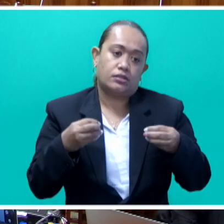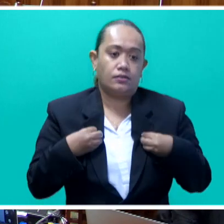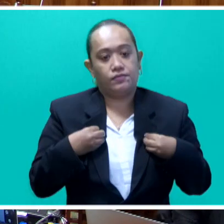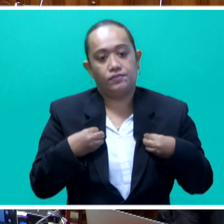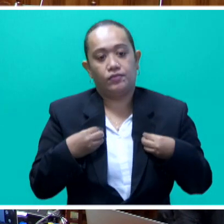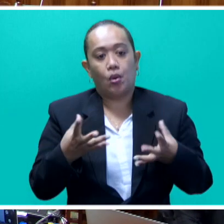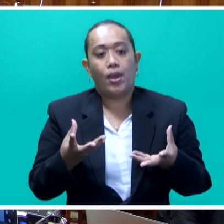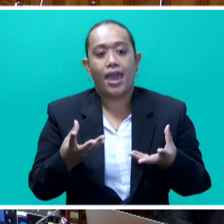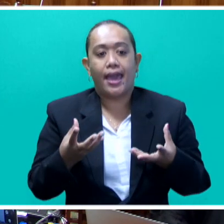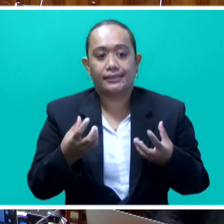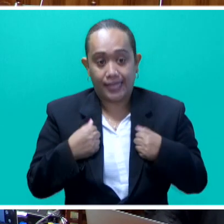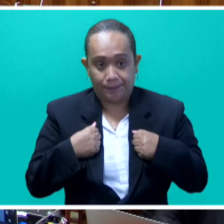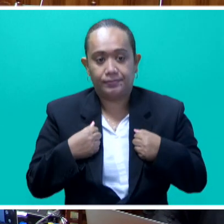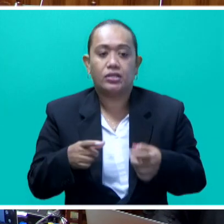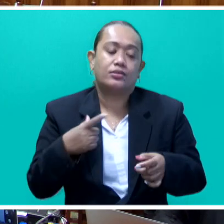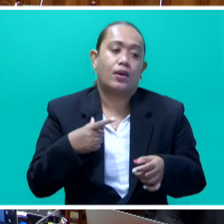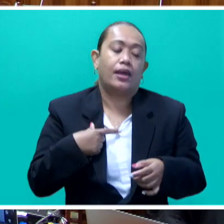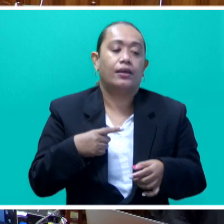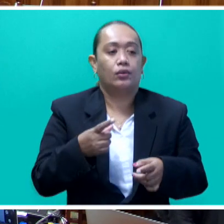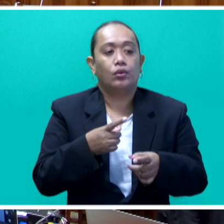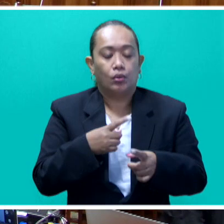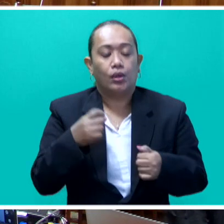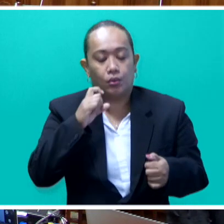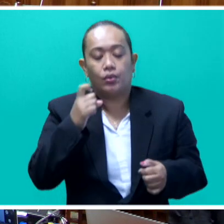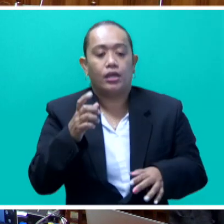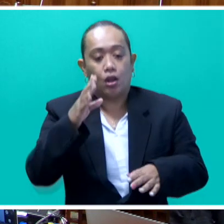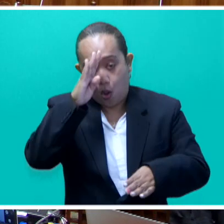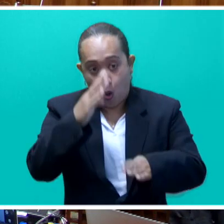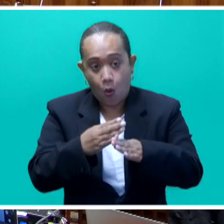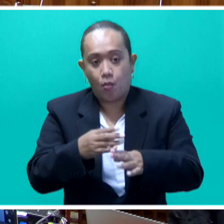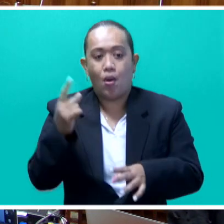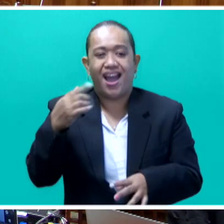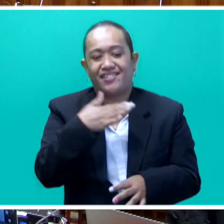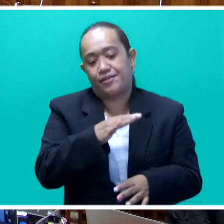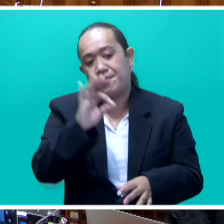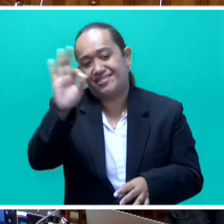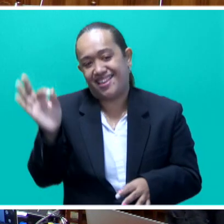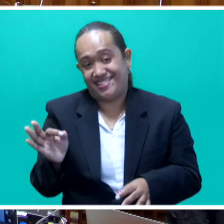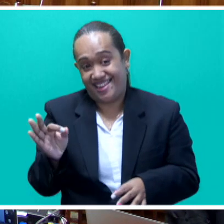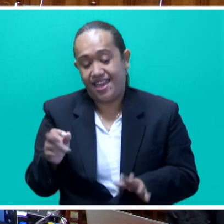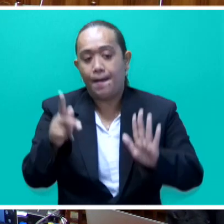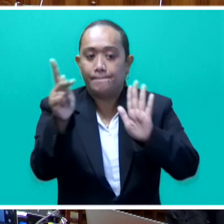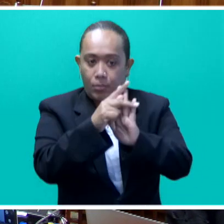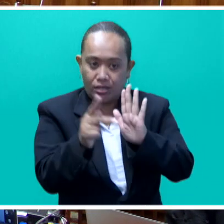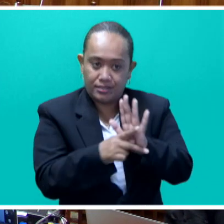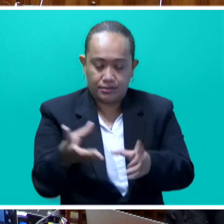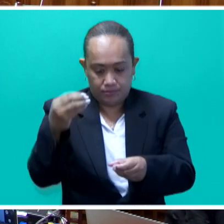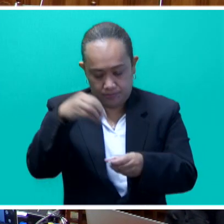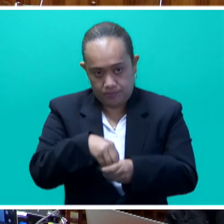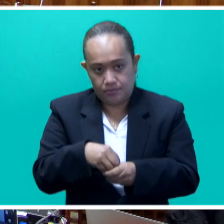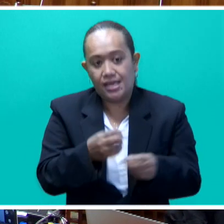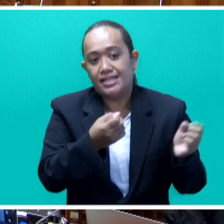of operators are reporting 100% vaccination status and putting in policies to ensure their suppliers